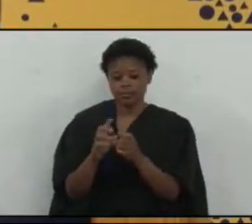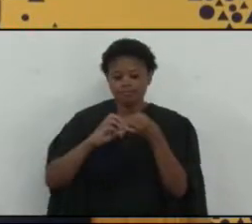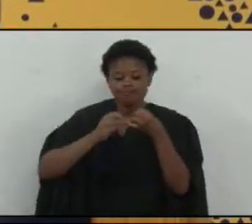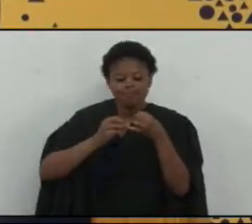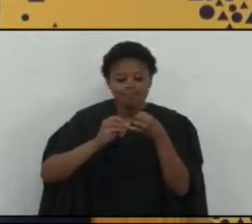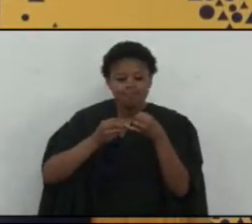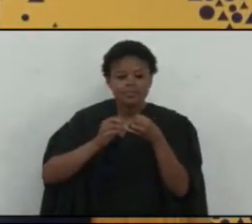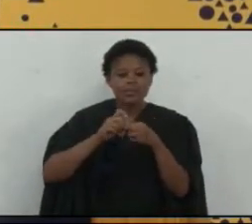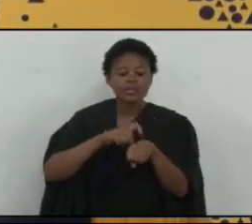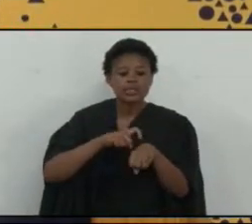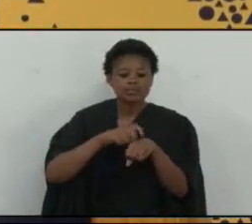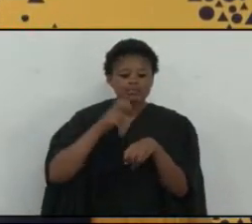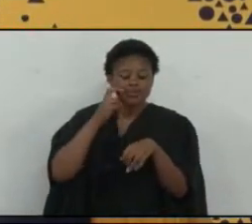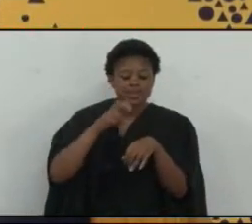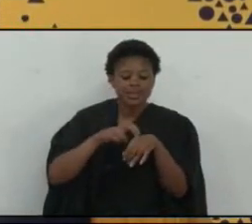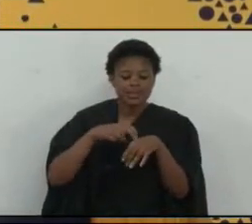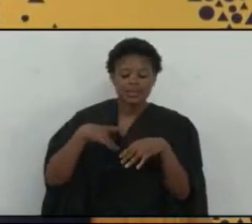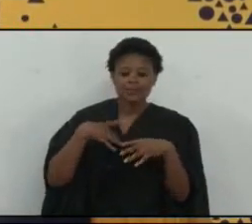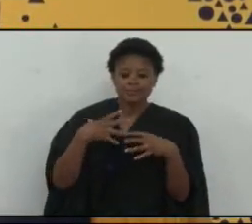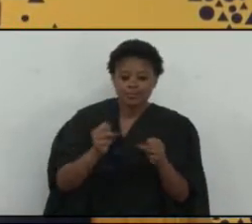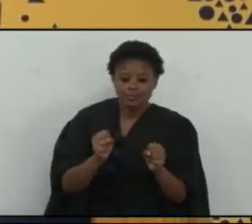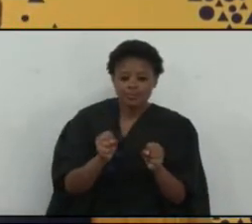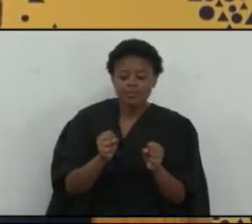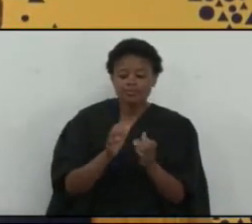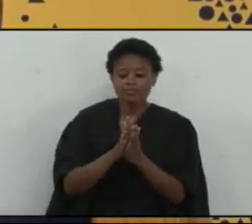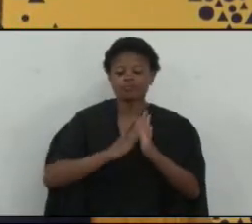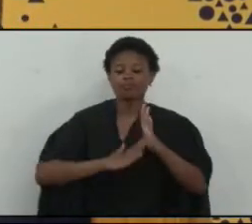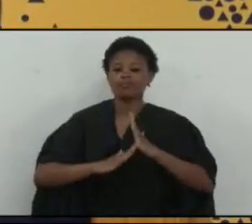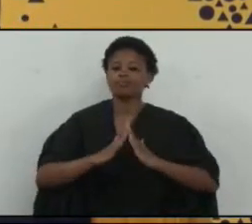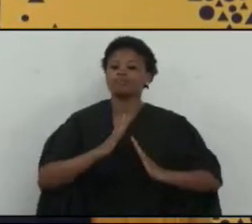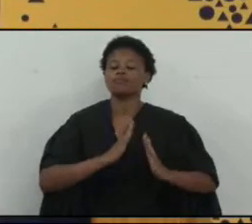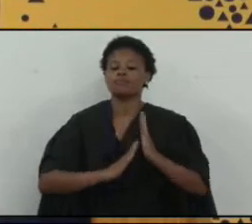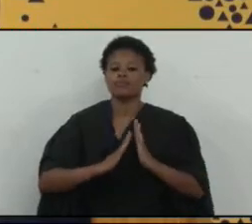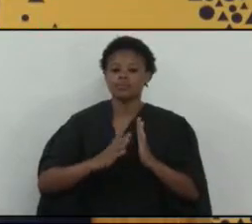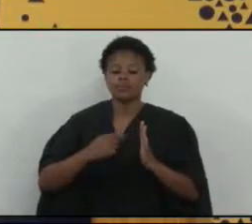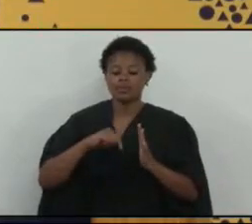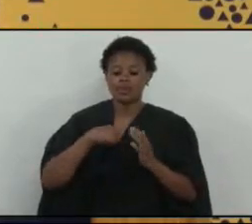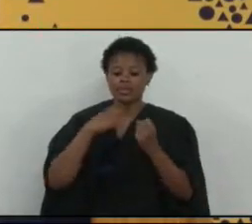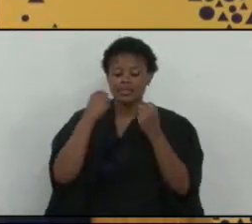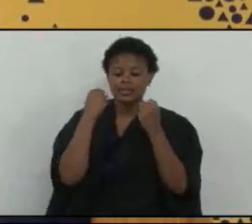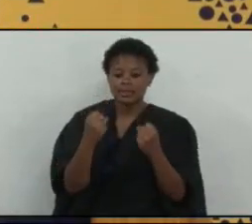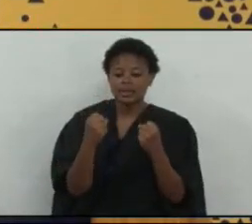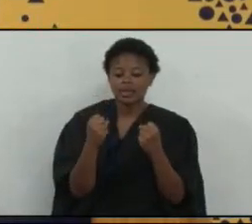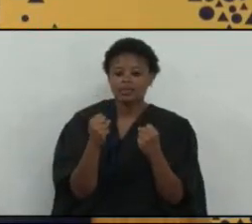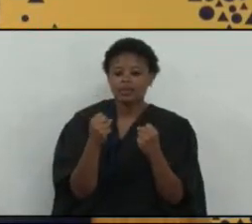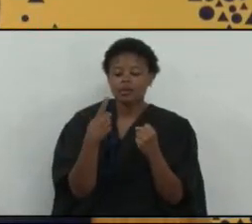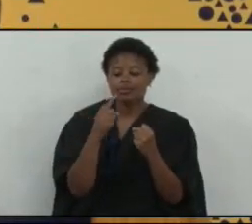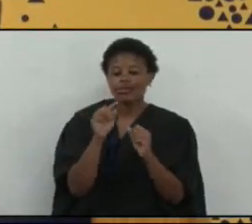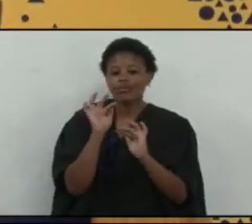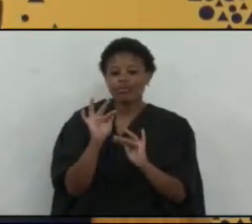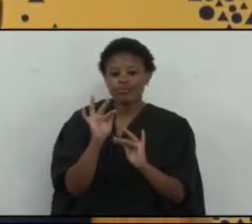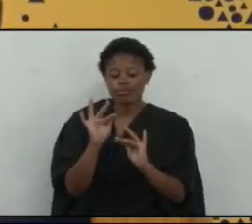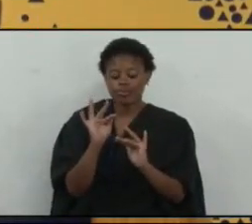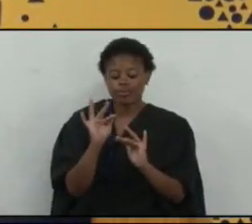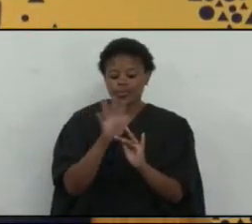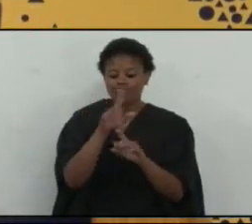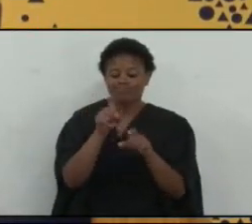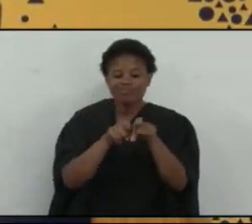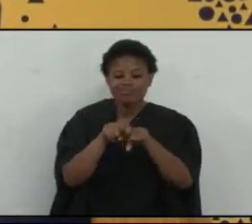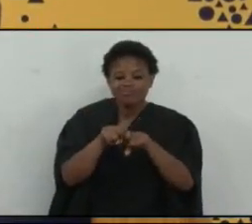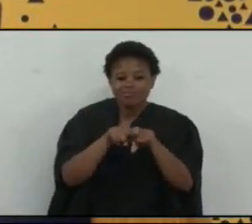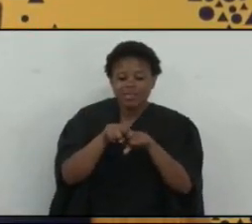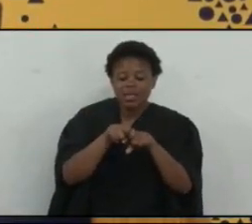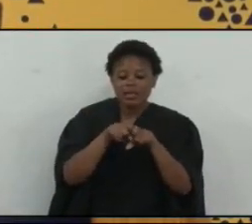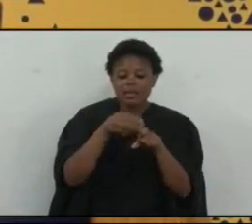Trying times need courage and resilience. Our strength as a people is not tested during